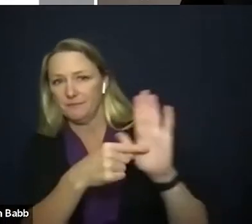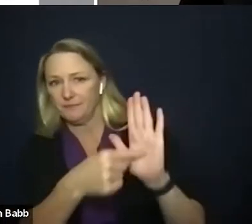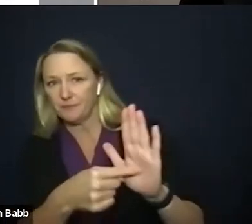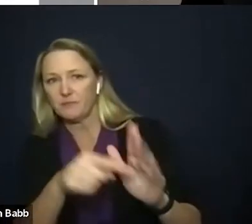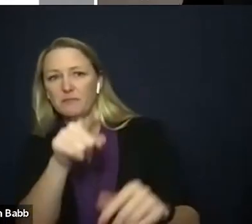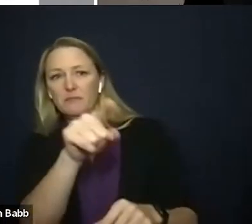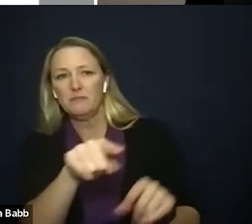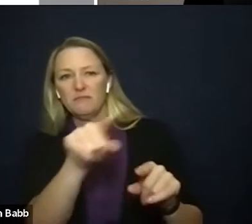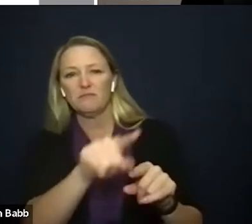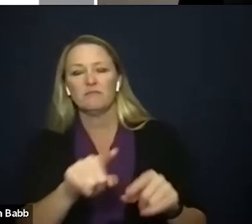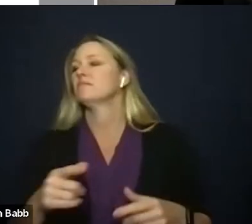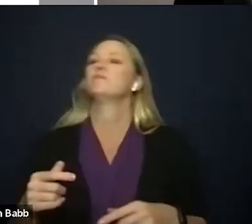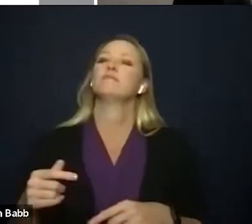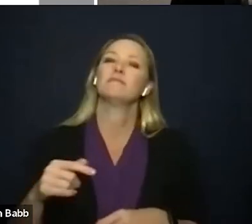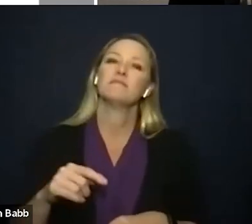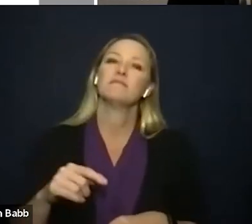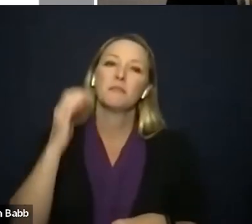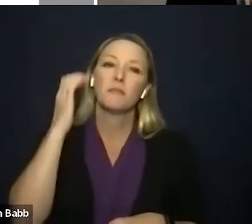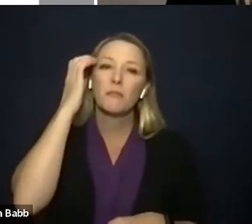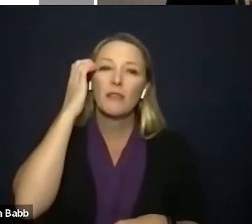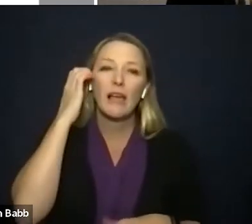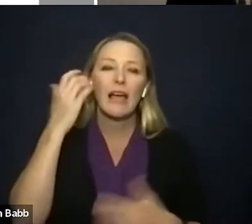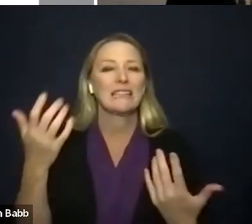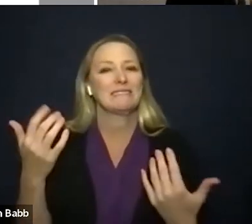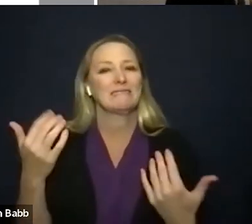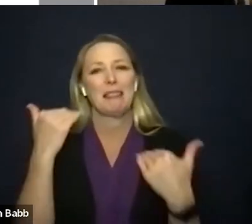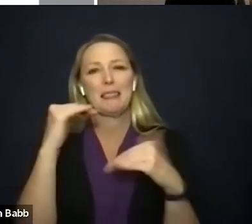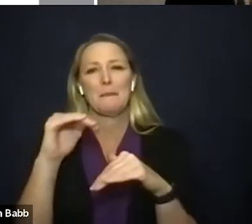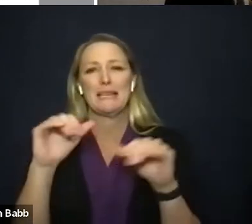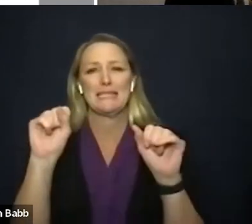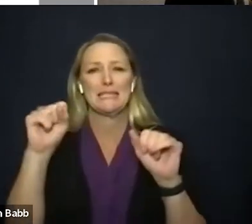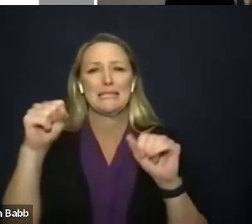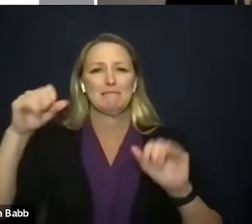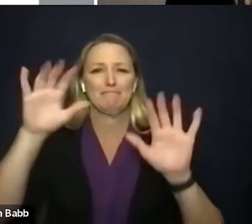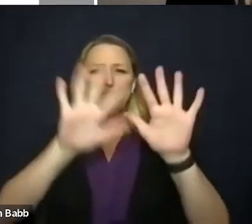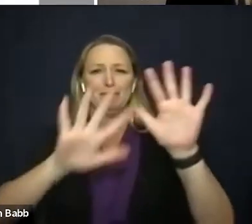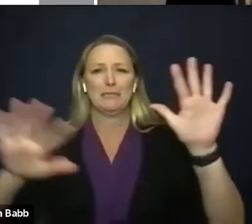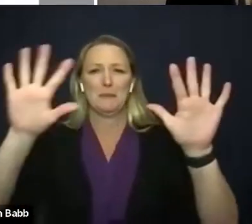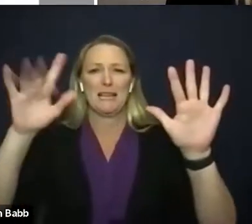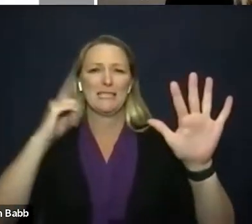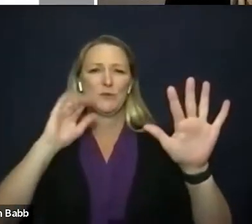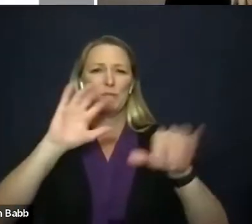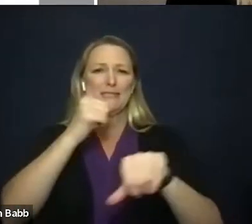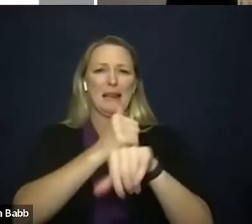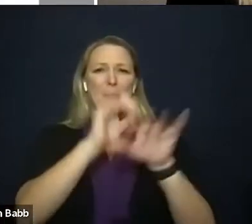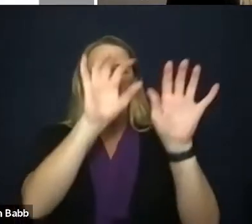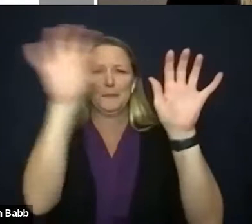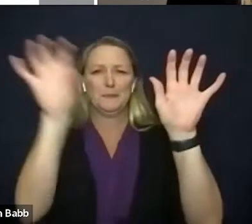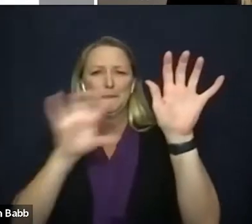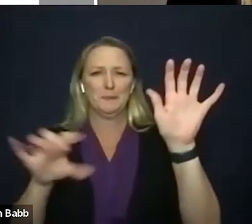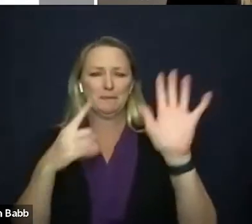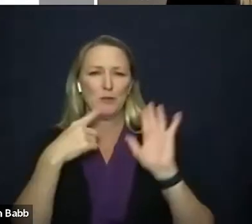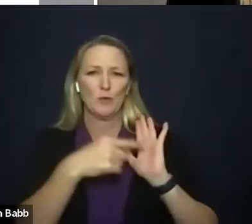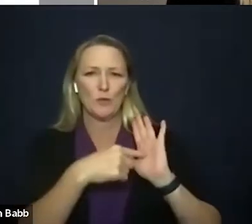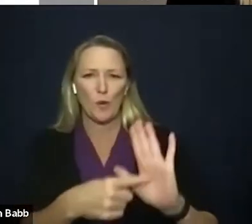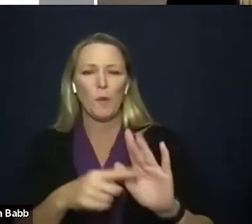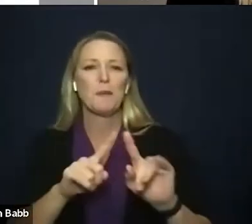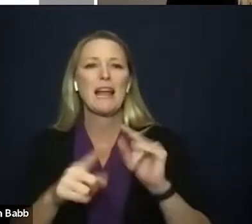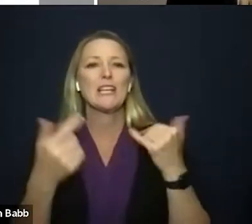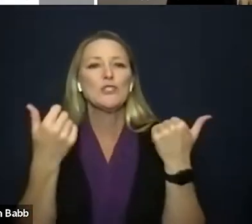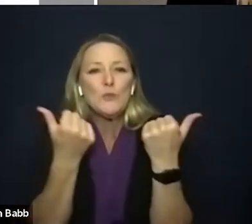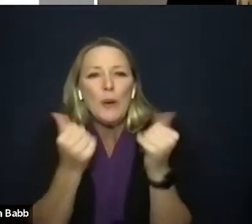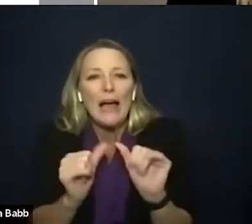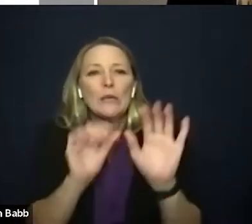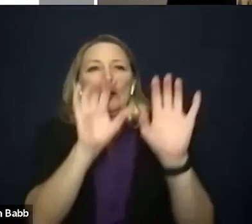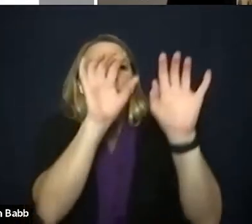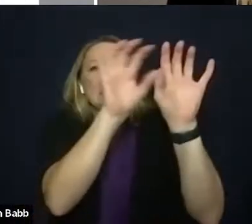estate's minimal on these presentations but i tried to kind of at least lay them out um all as a side by side so